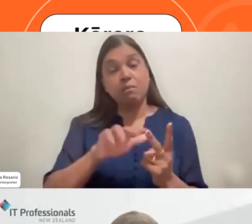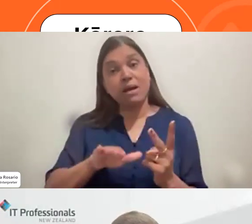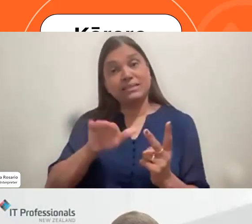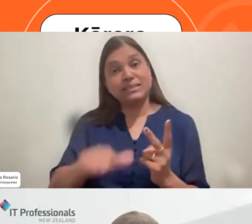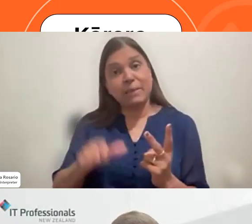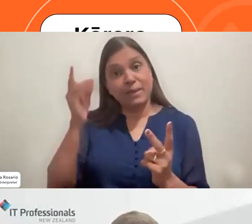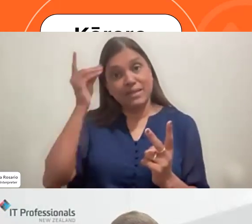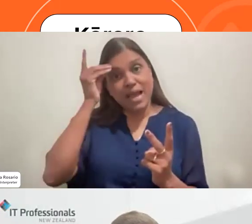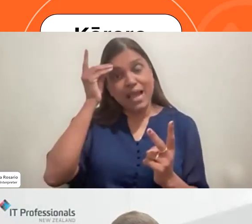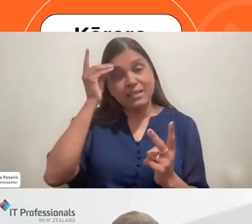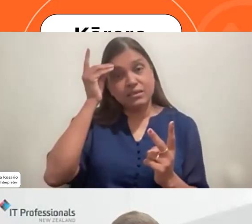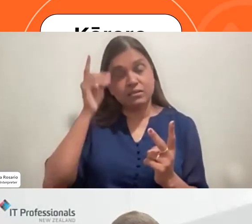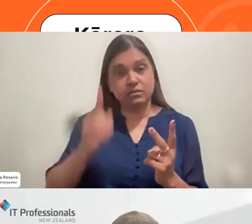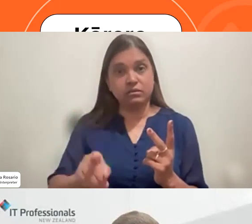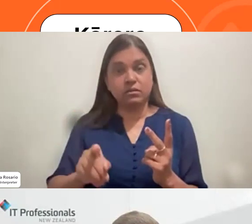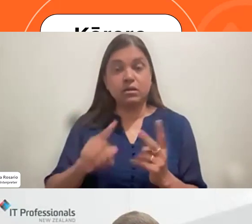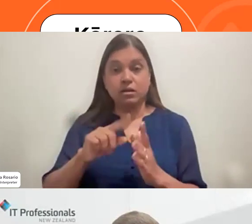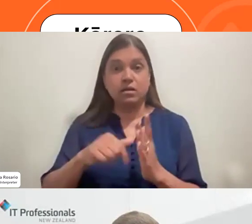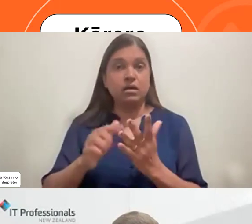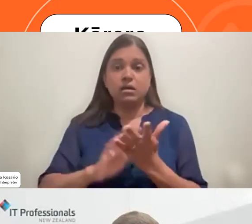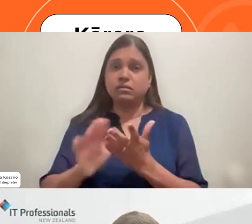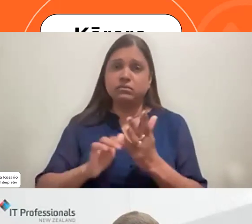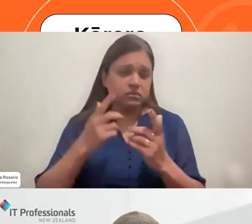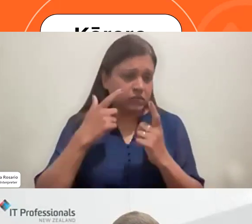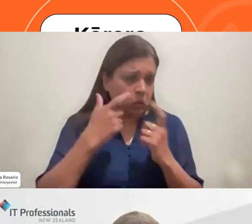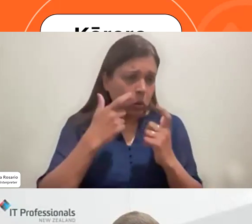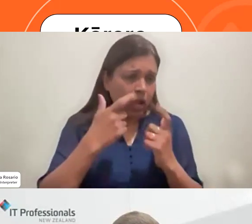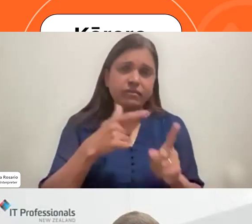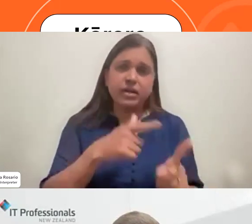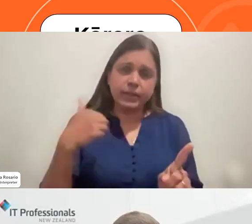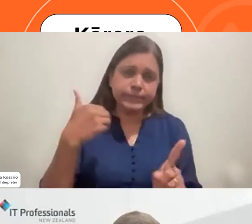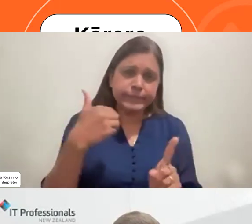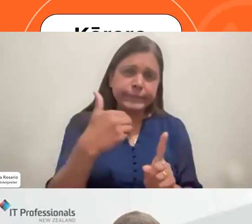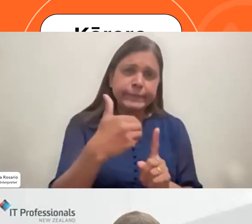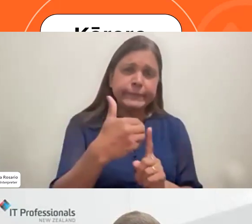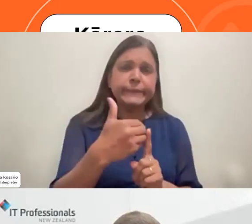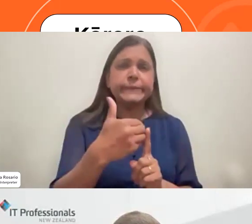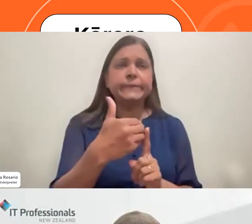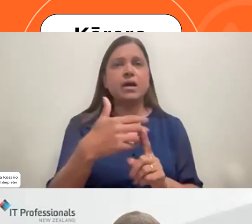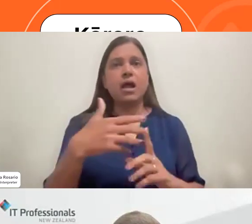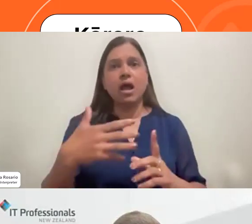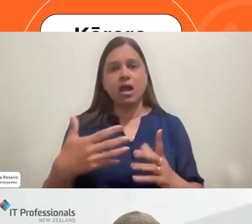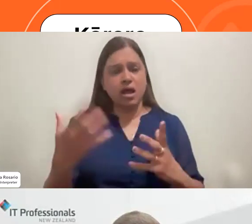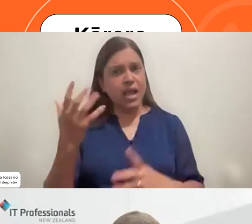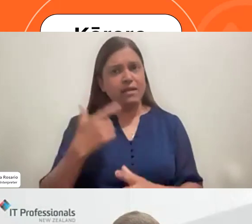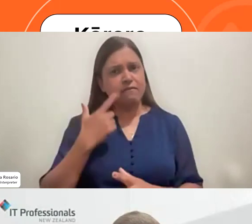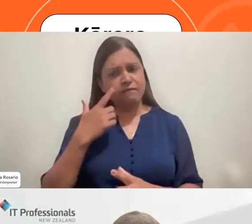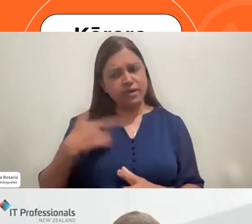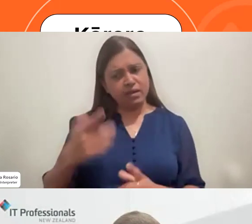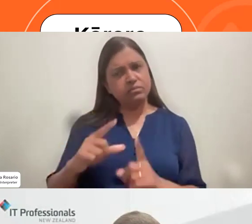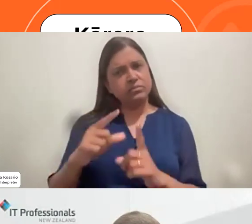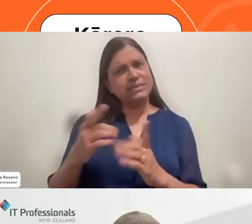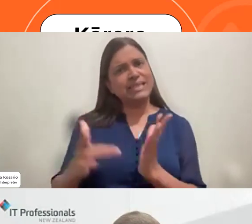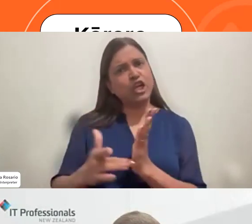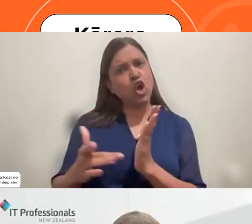done amazing work caring for him, and just seeing how technology has been an enabler for John to live